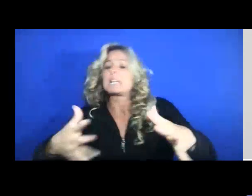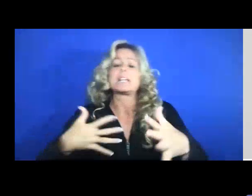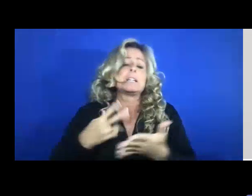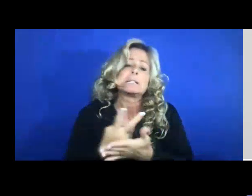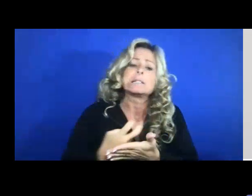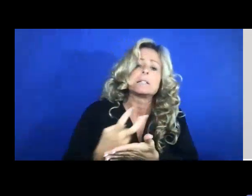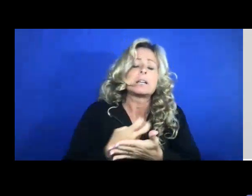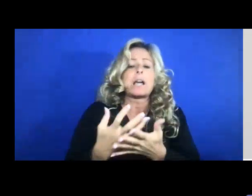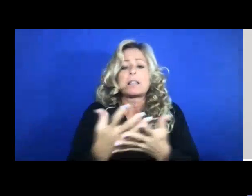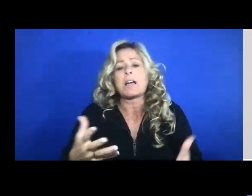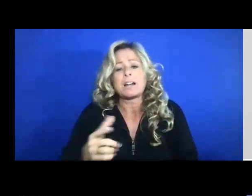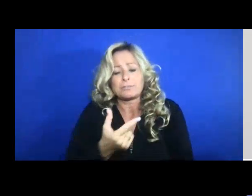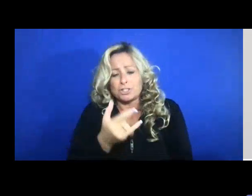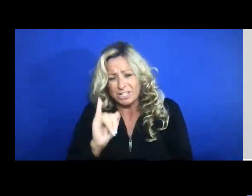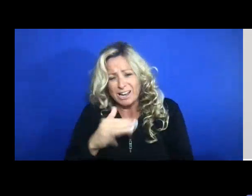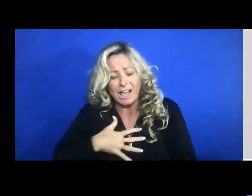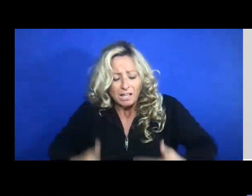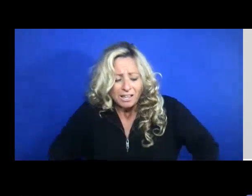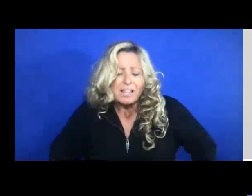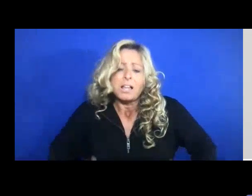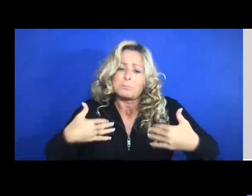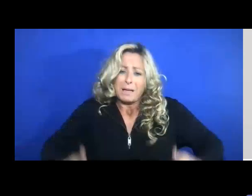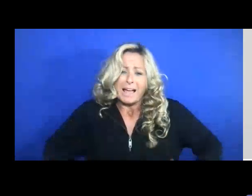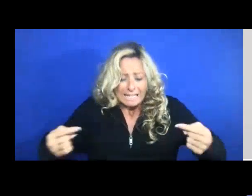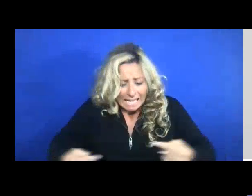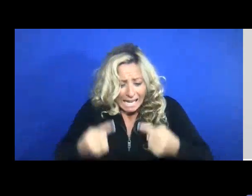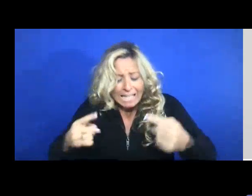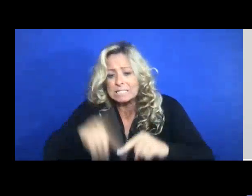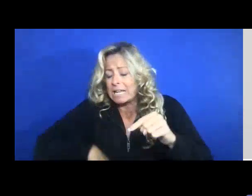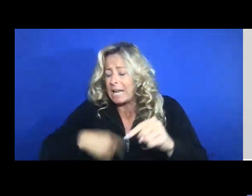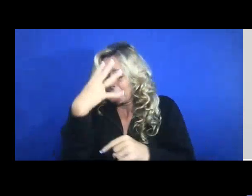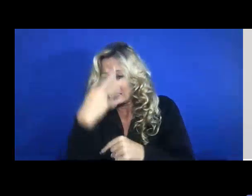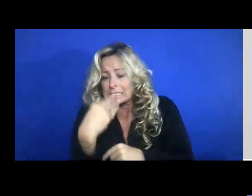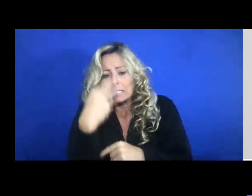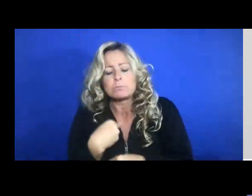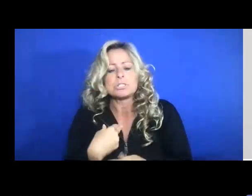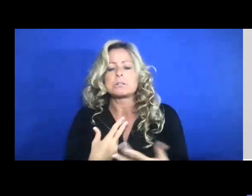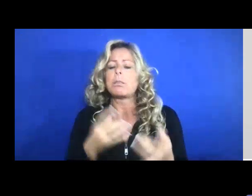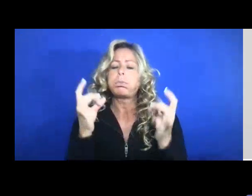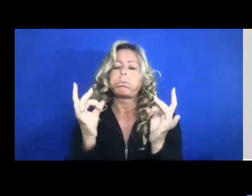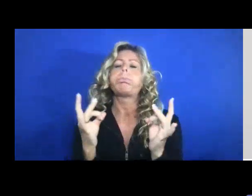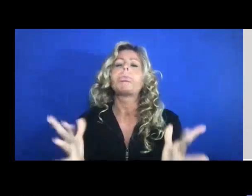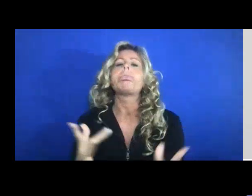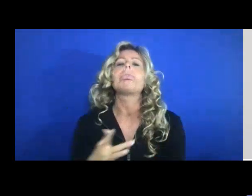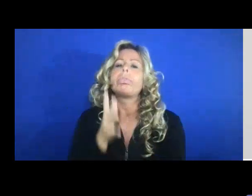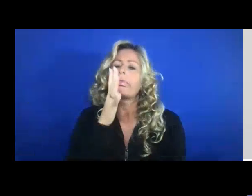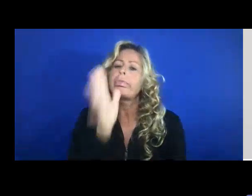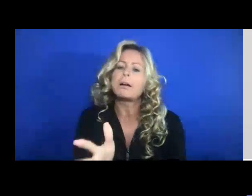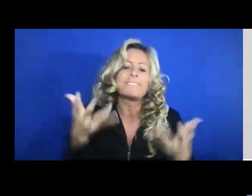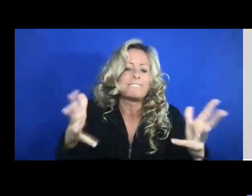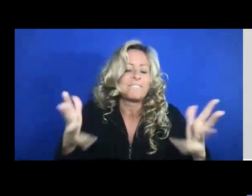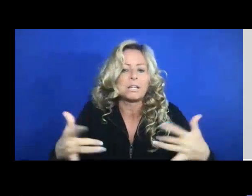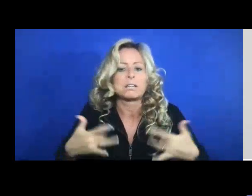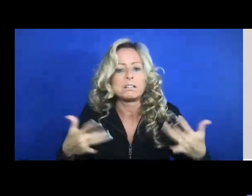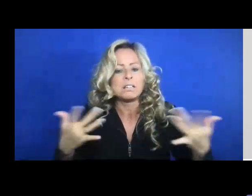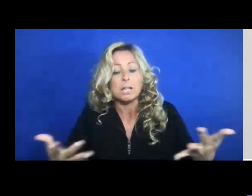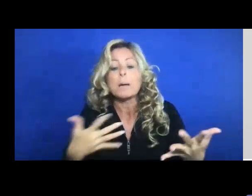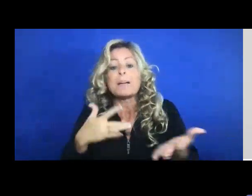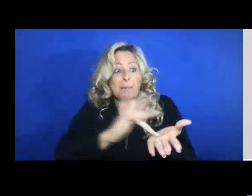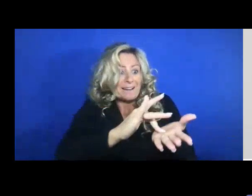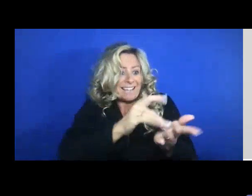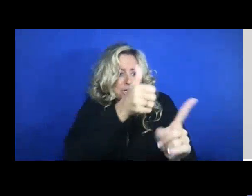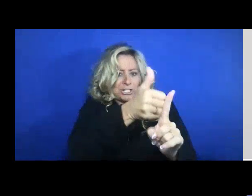lot of GI upset, body aches, can't sleep, just very miserable. And so these medications stop the